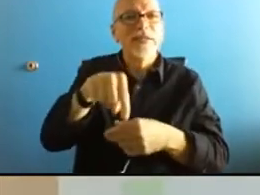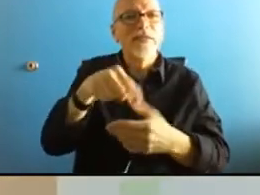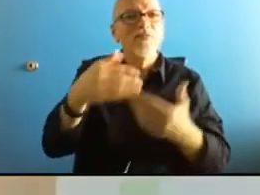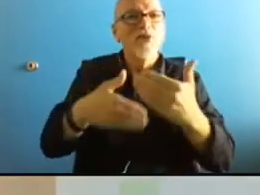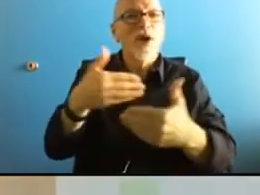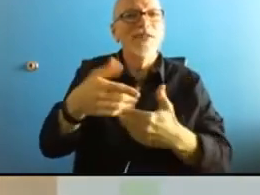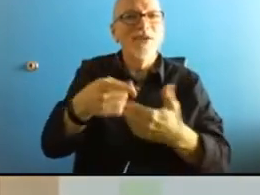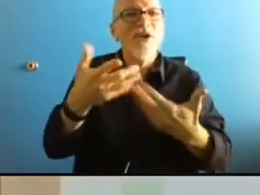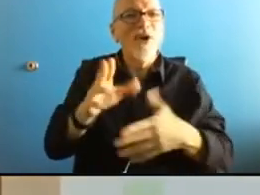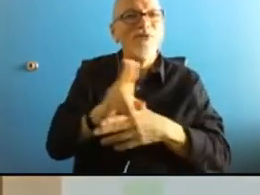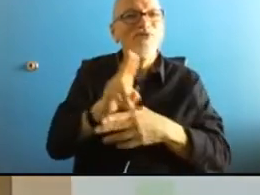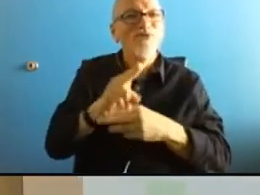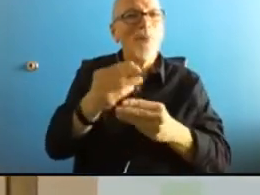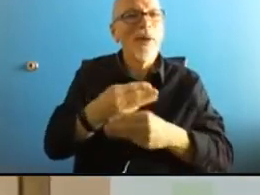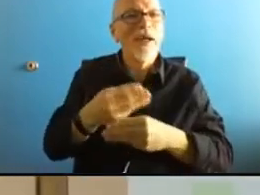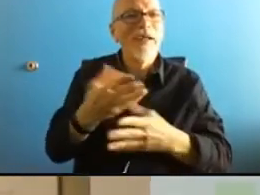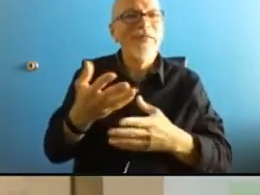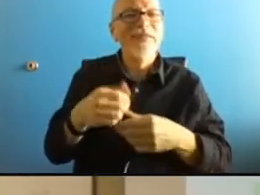process,